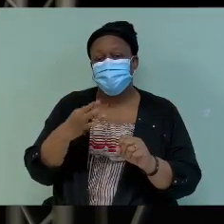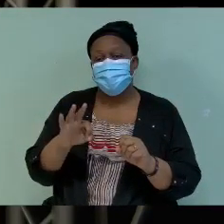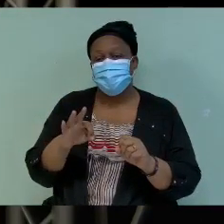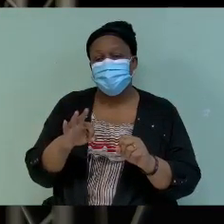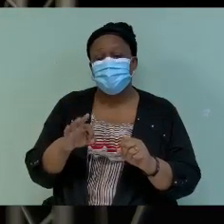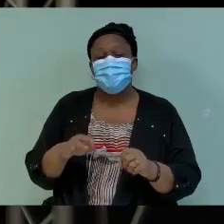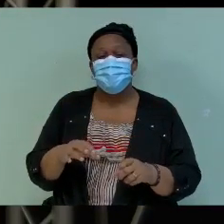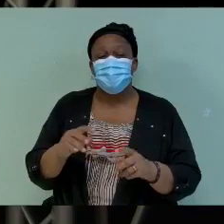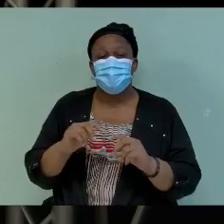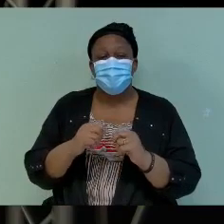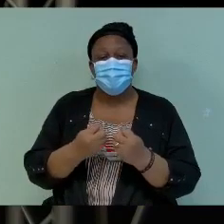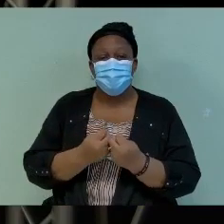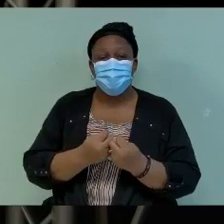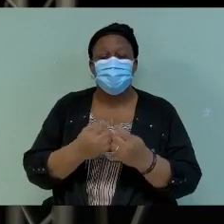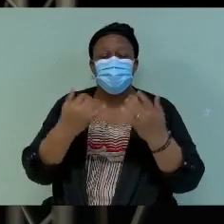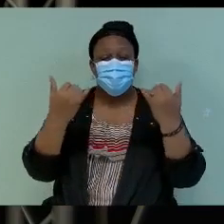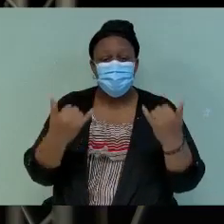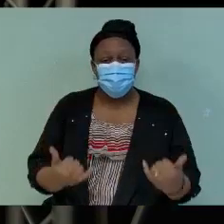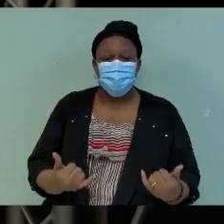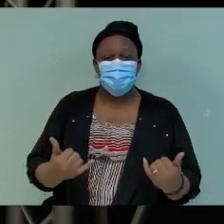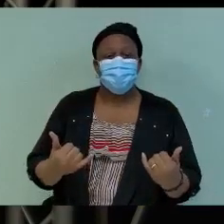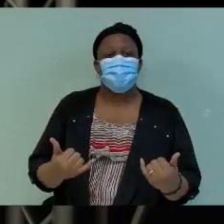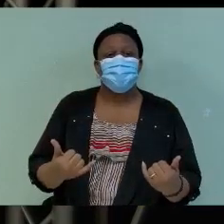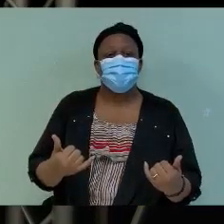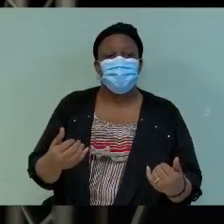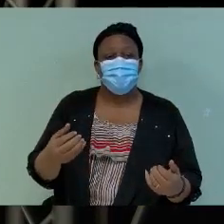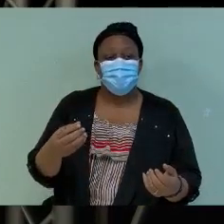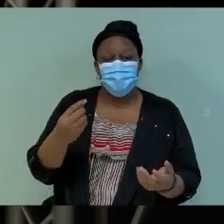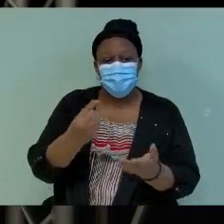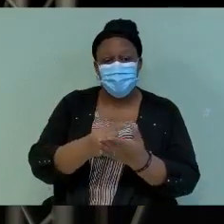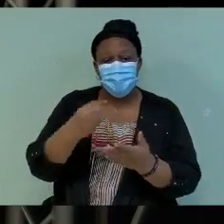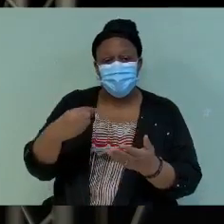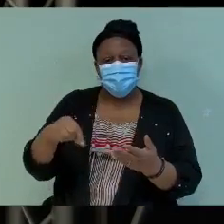to address us. Mr. Phillip.